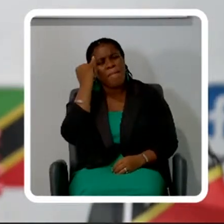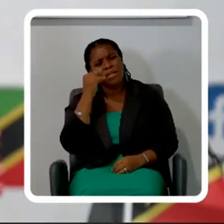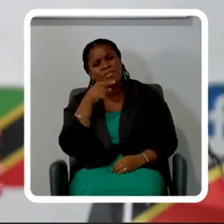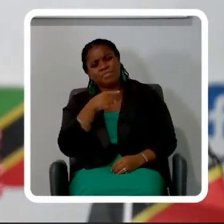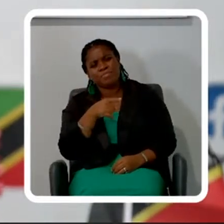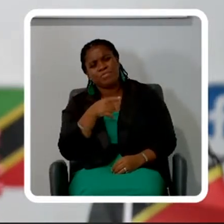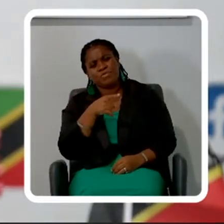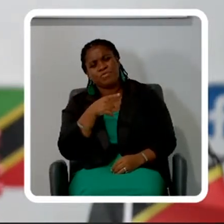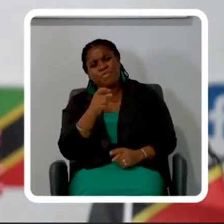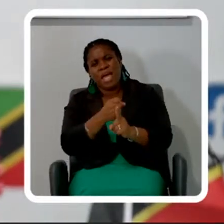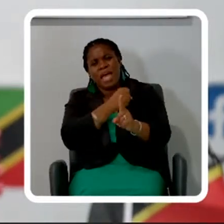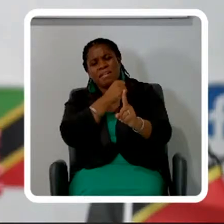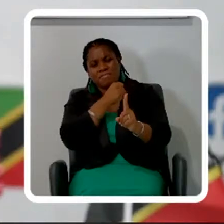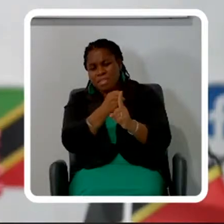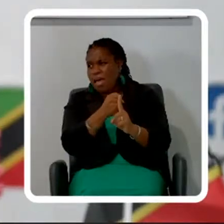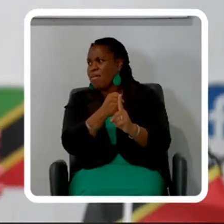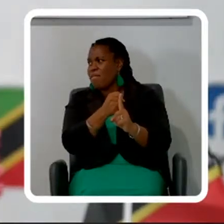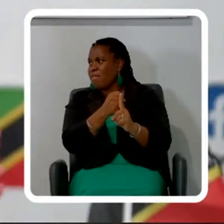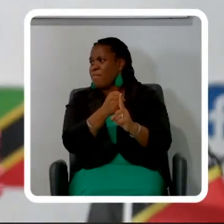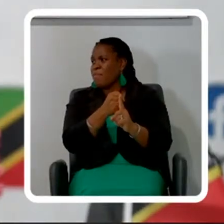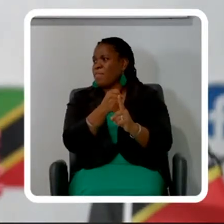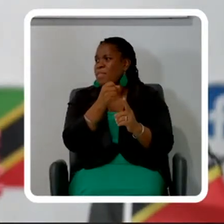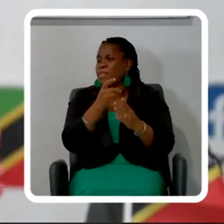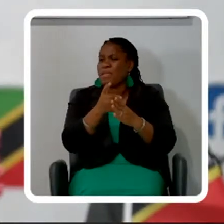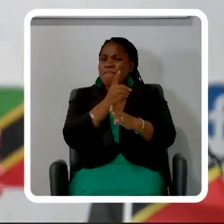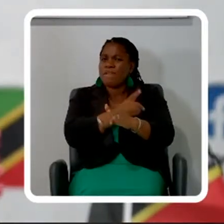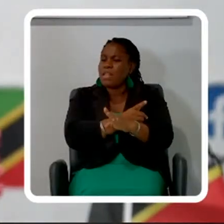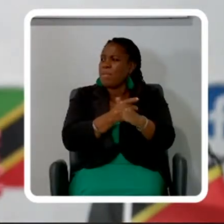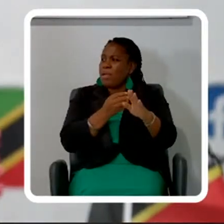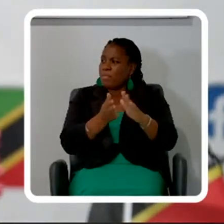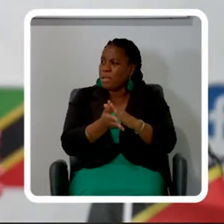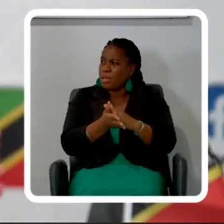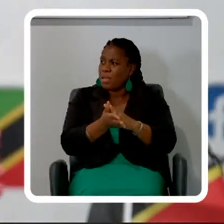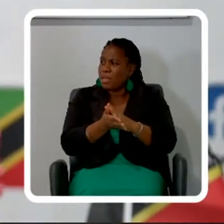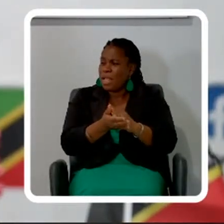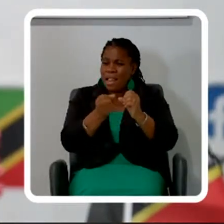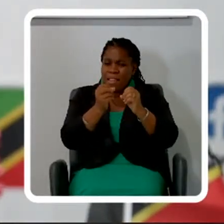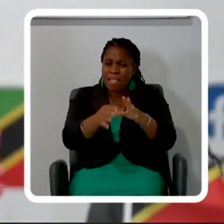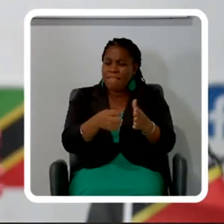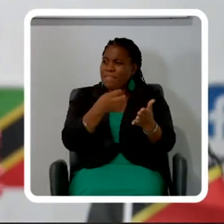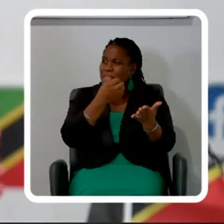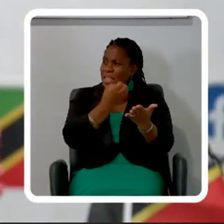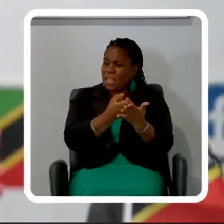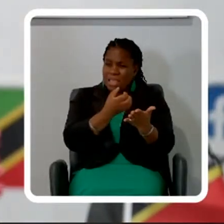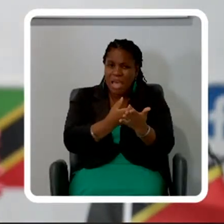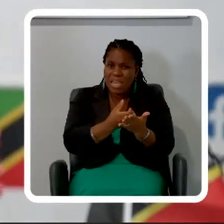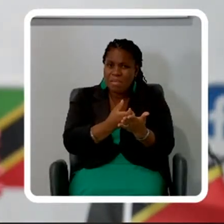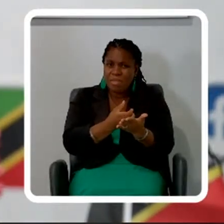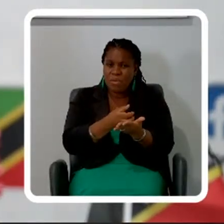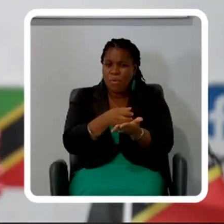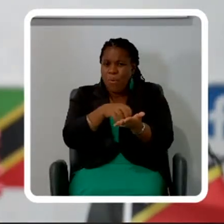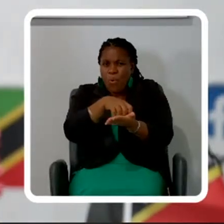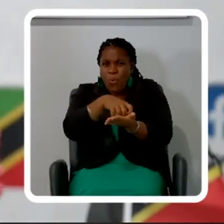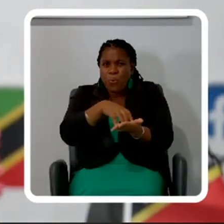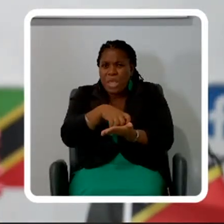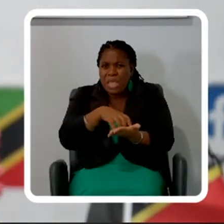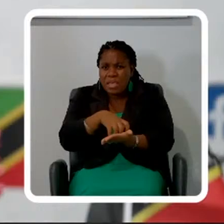attach the Social Security, bring the economy to depend on one sector, the CBI.